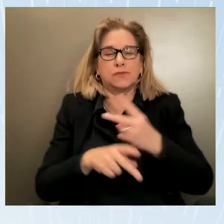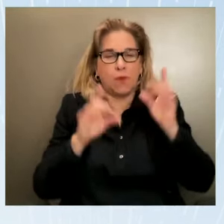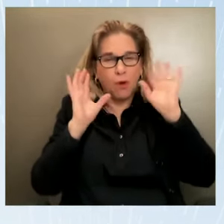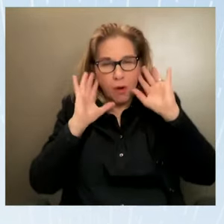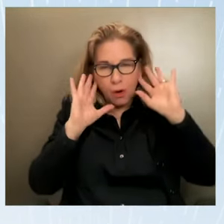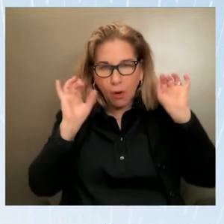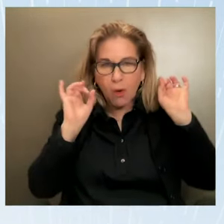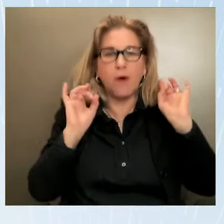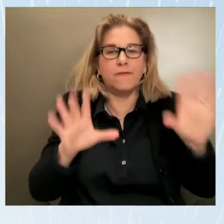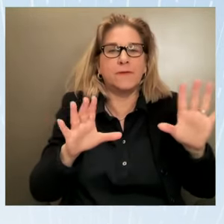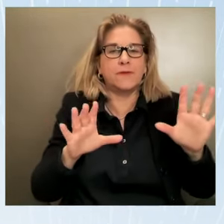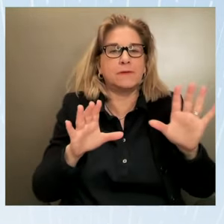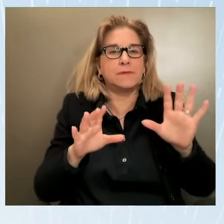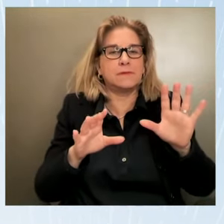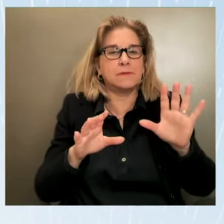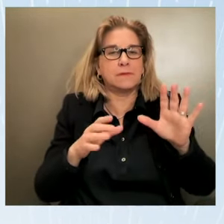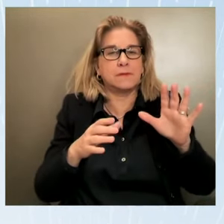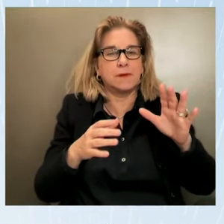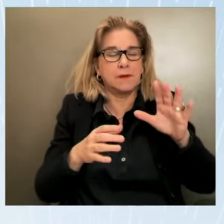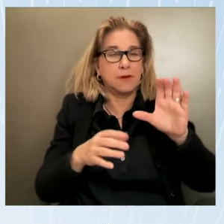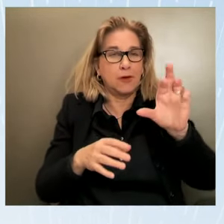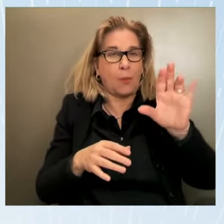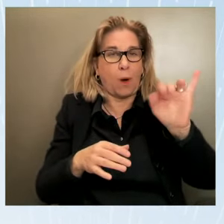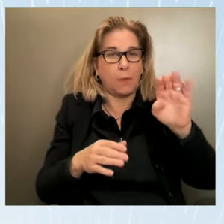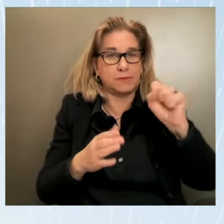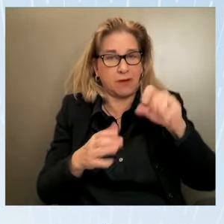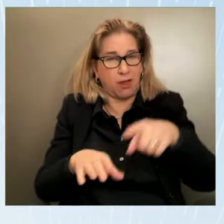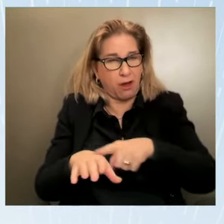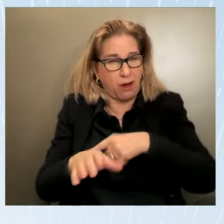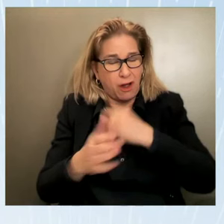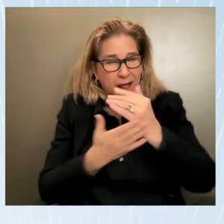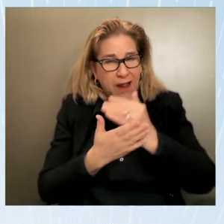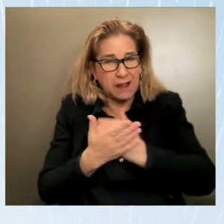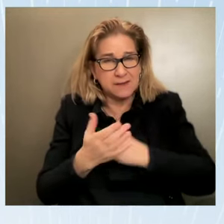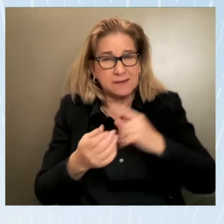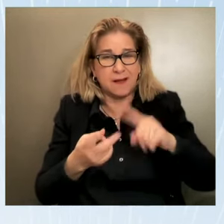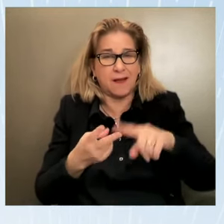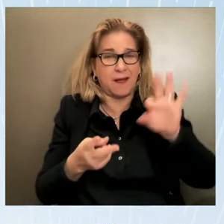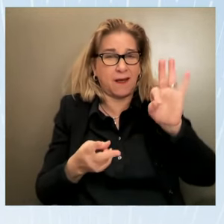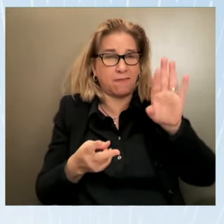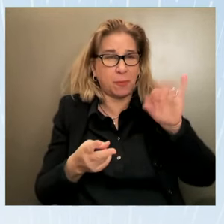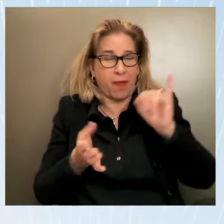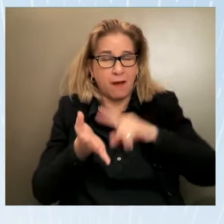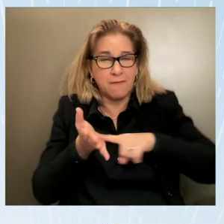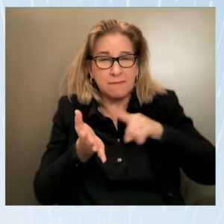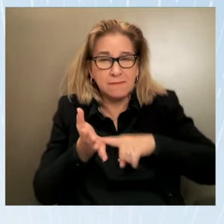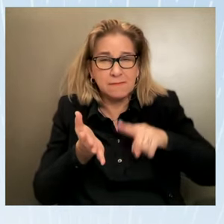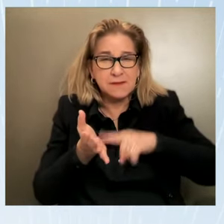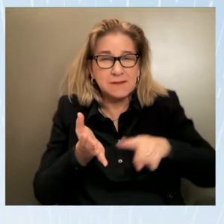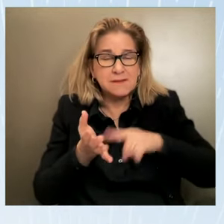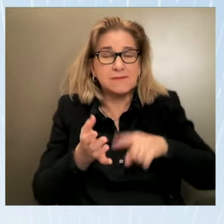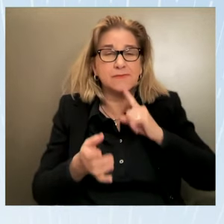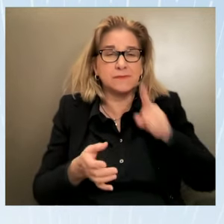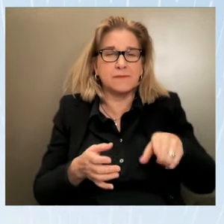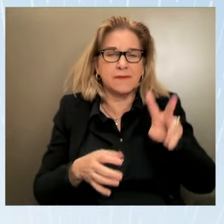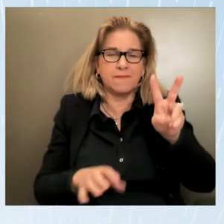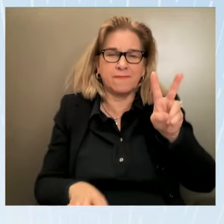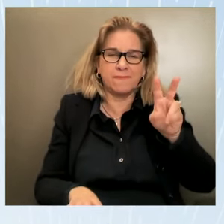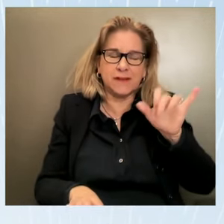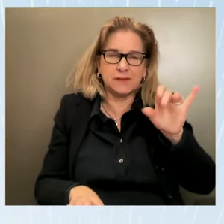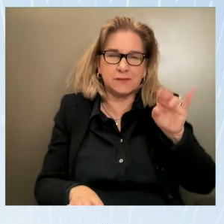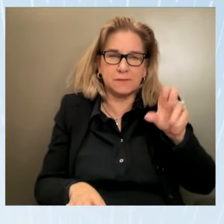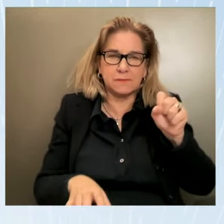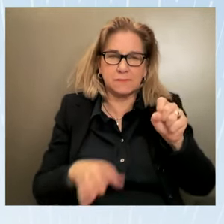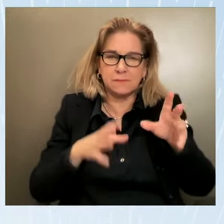on a vicious and appalling cycle of force, fraud, and coercion, but also because our cases show that